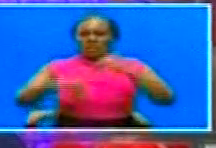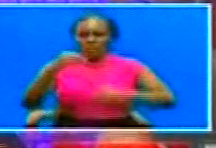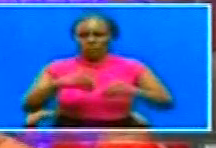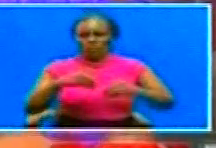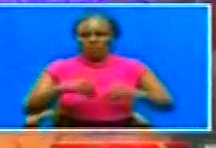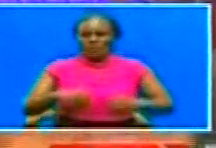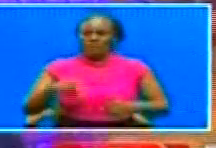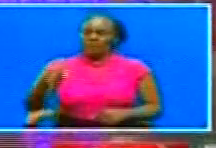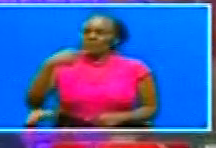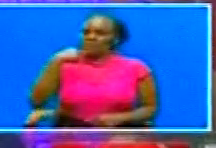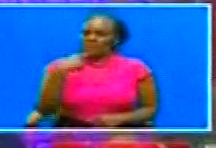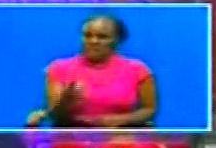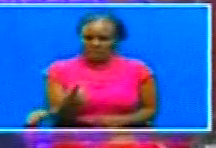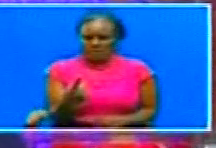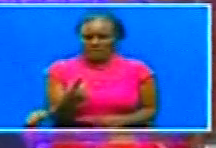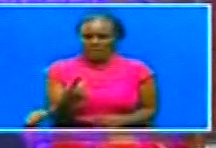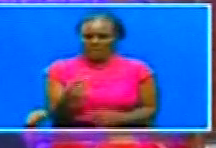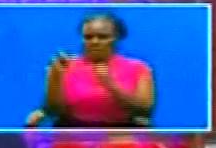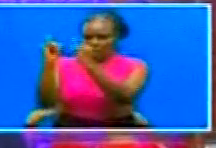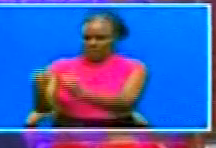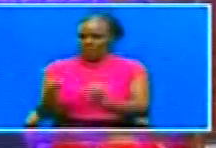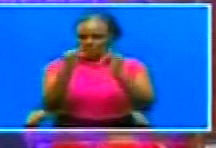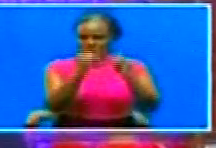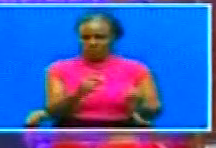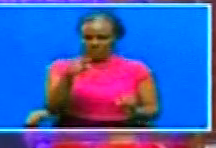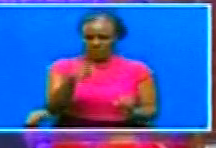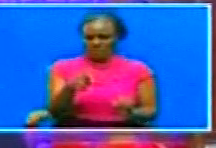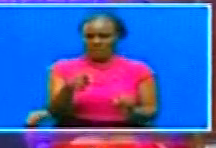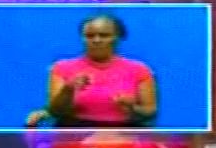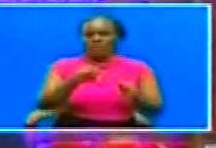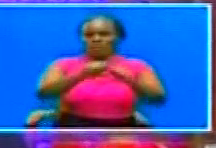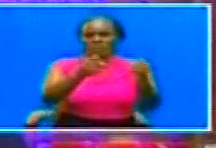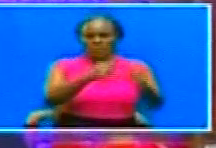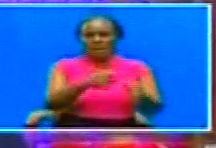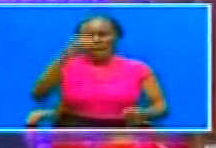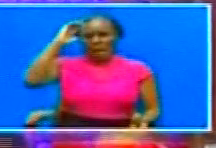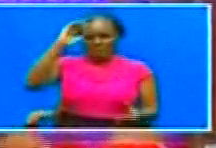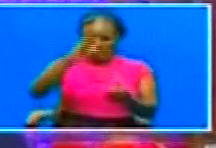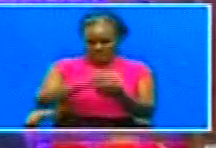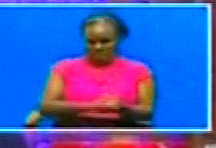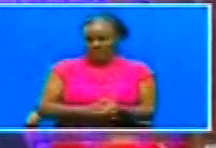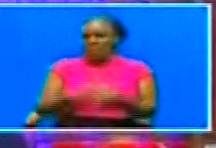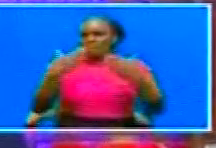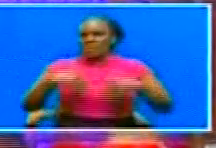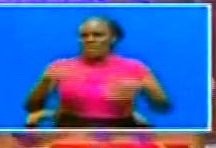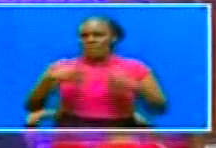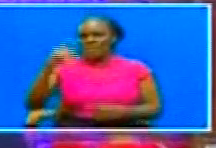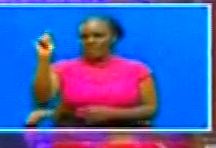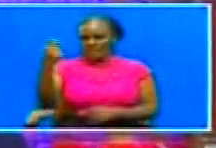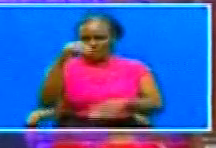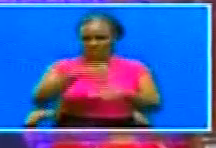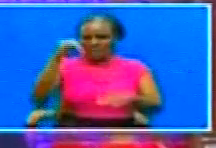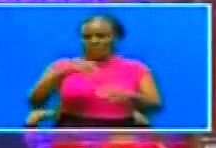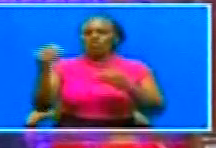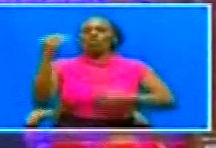And let him jettison the individuals who are muddying the waters. And I believe that the bulk of the people of Kenya are victims